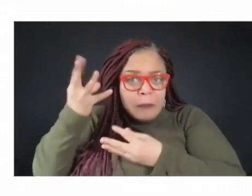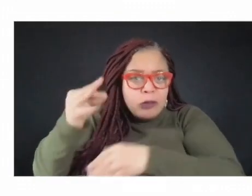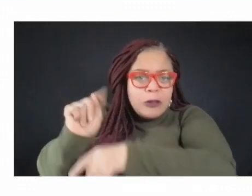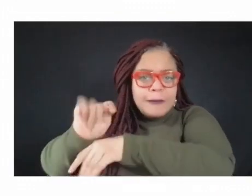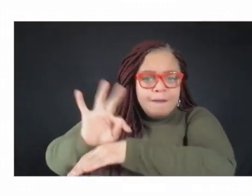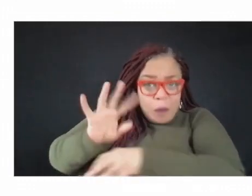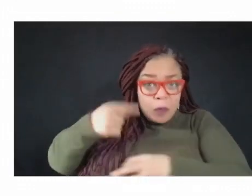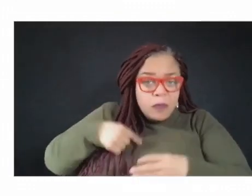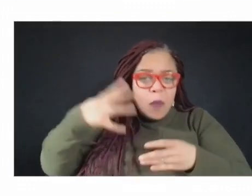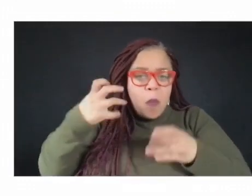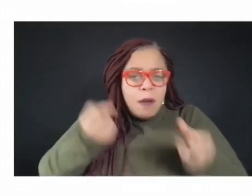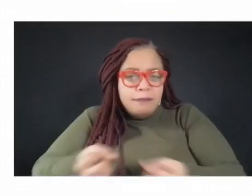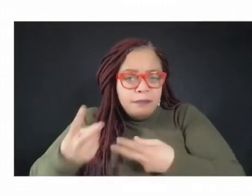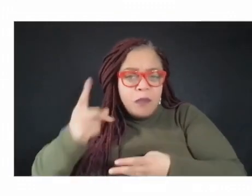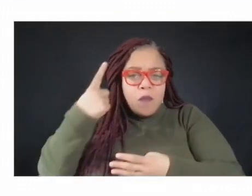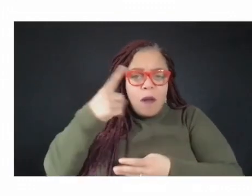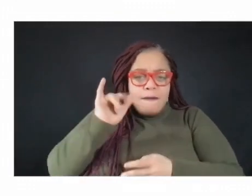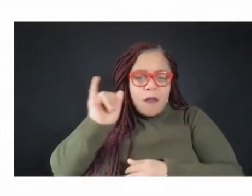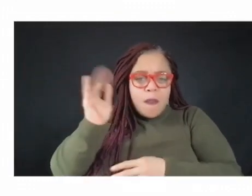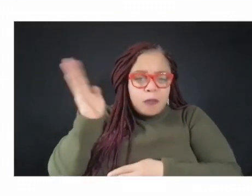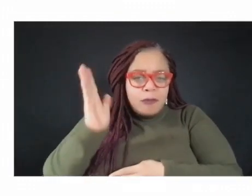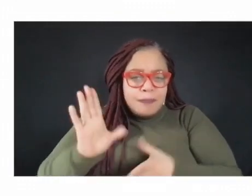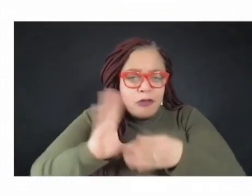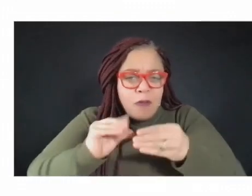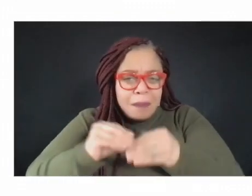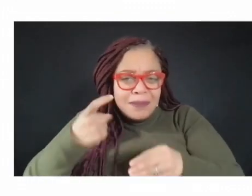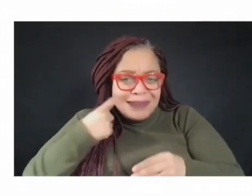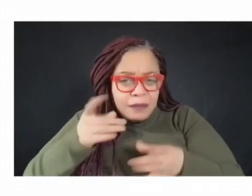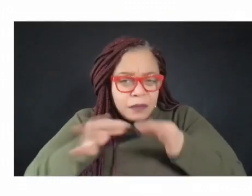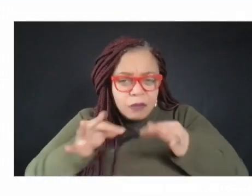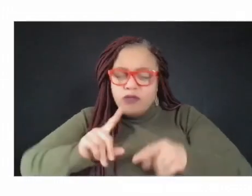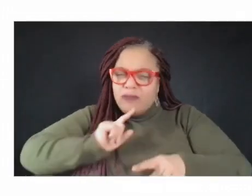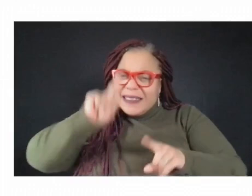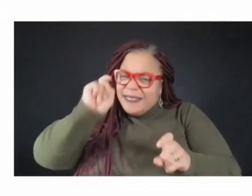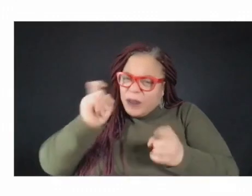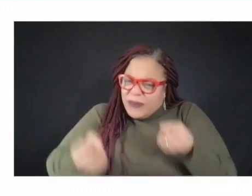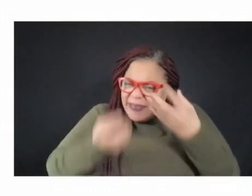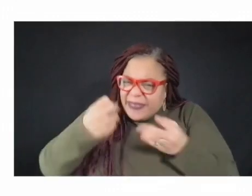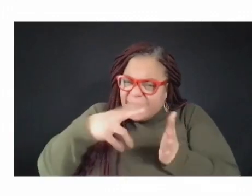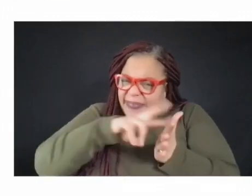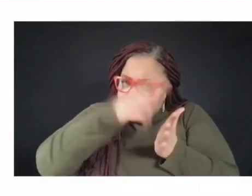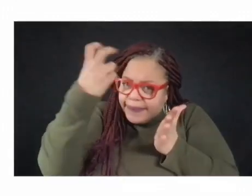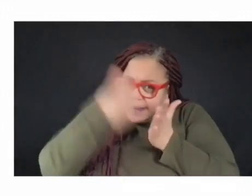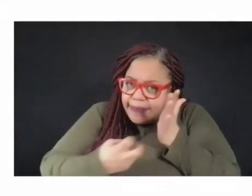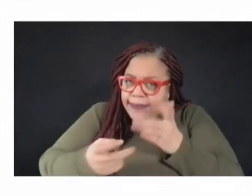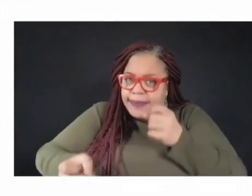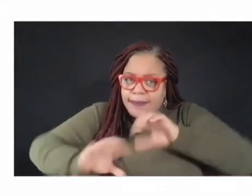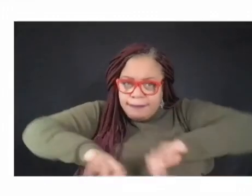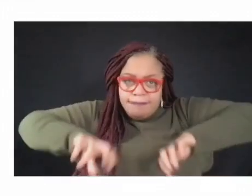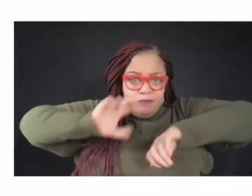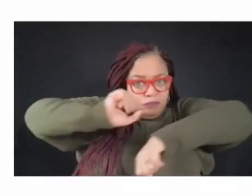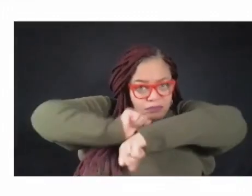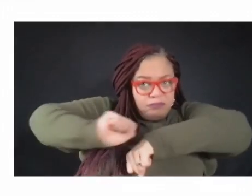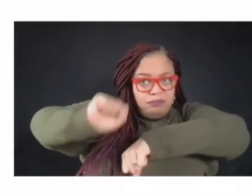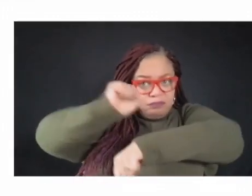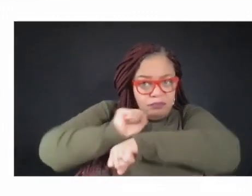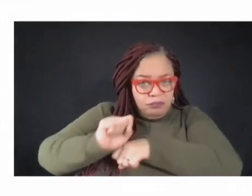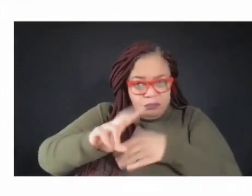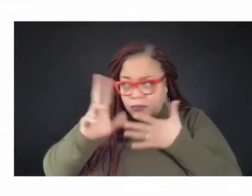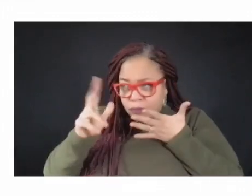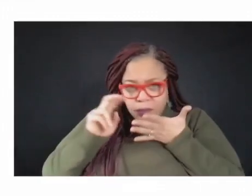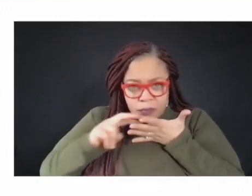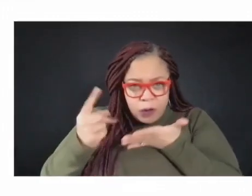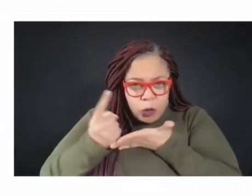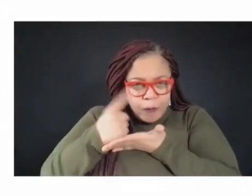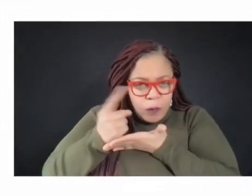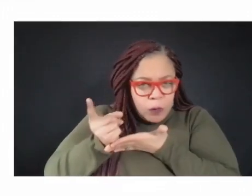to really dig in to a thorough review of the COVID-19 response. I know we're